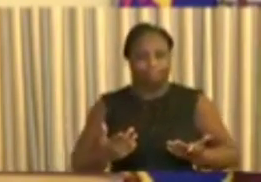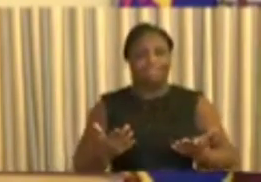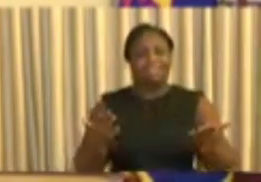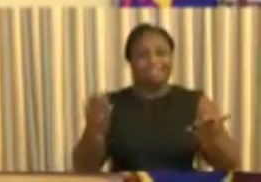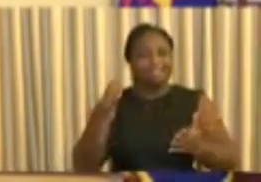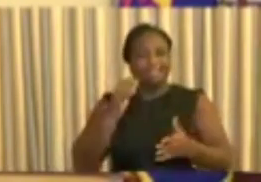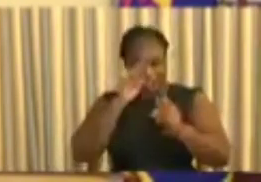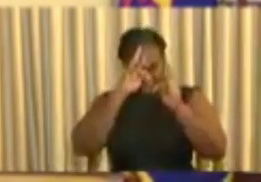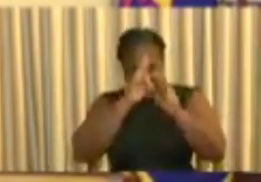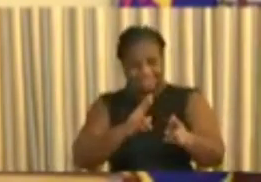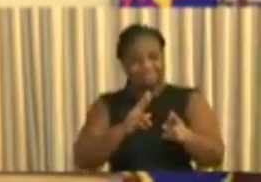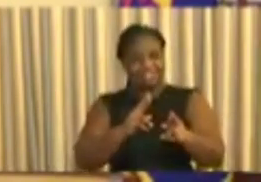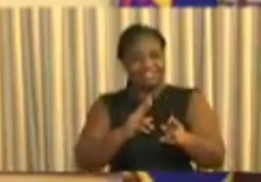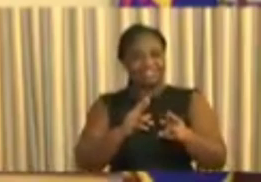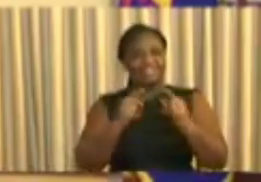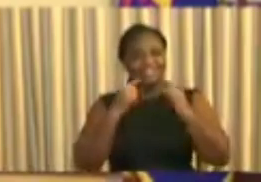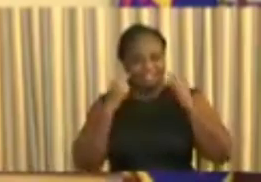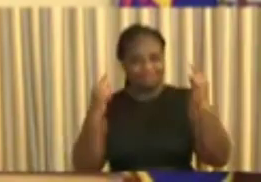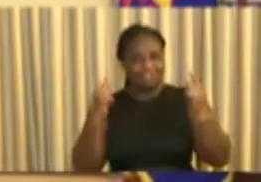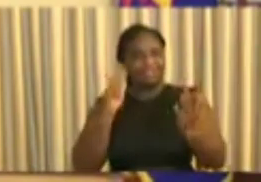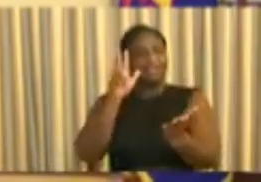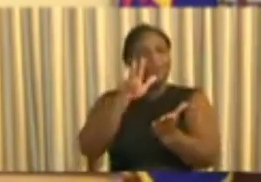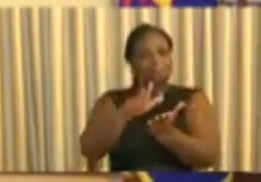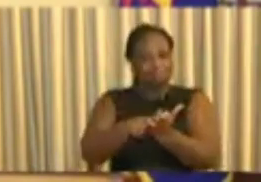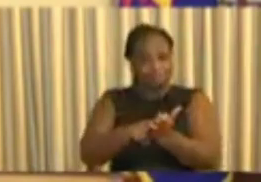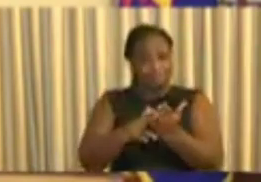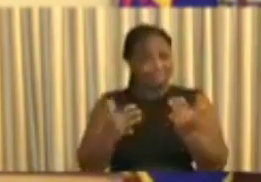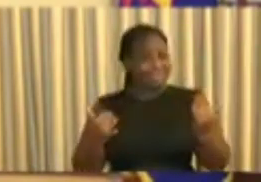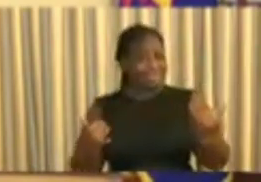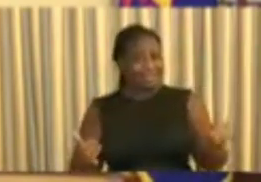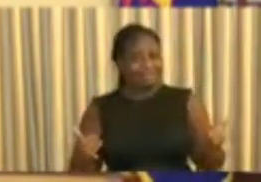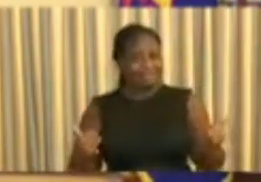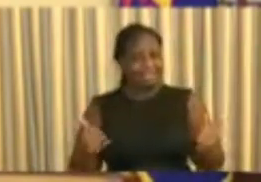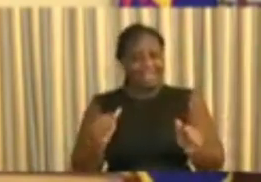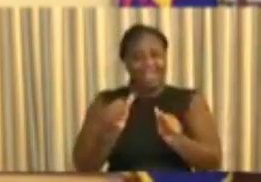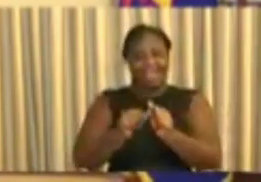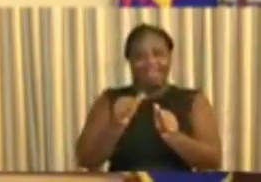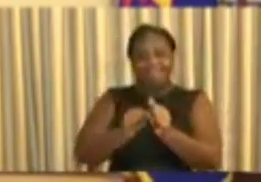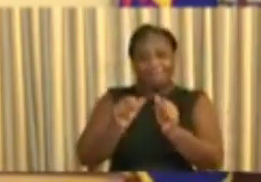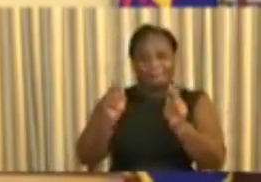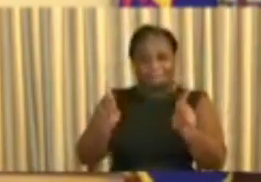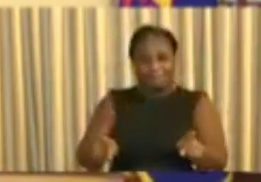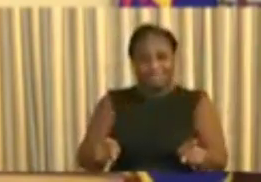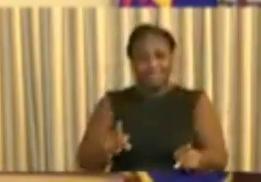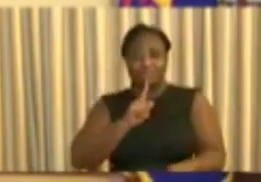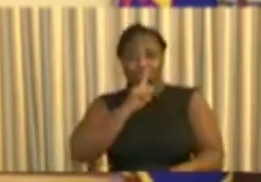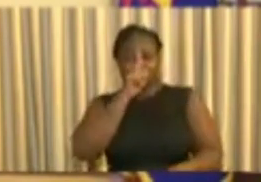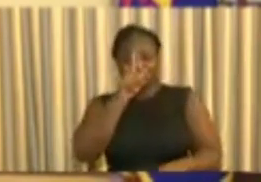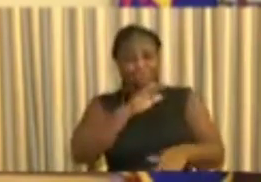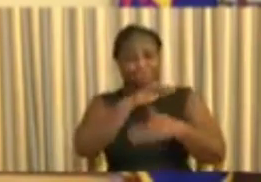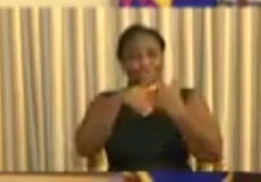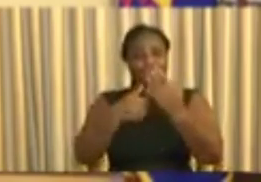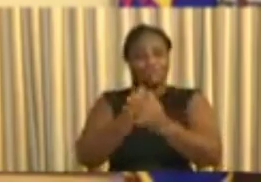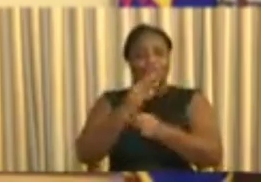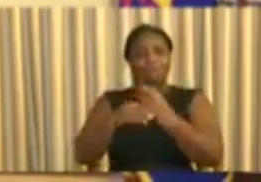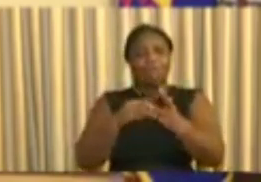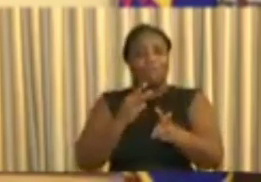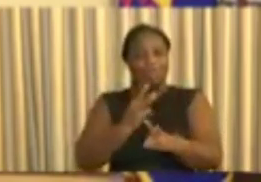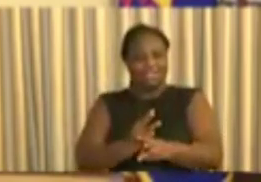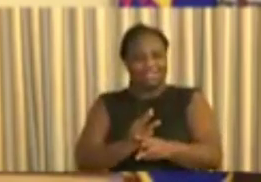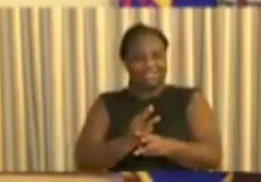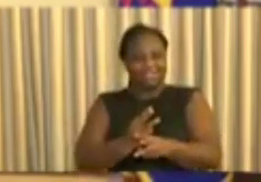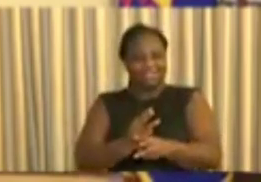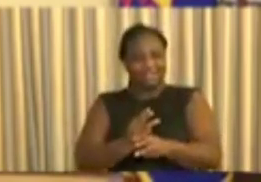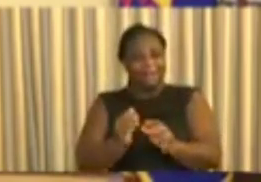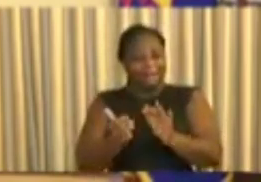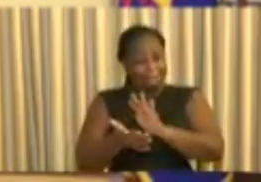the call, and they have proven so far to each other and indeed to the entire world